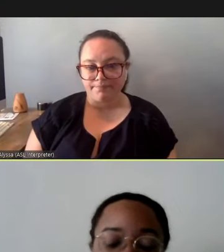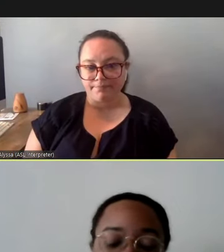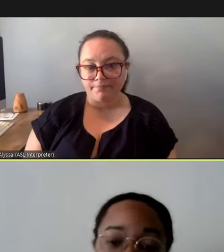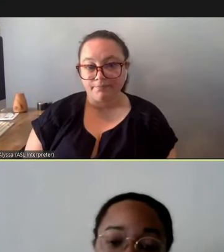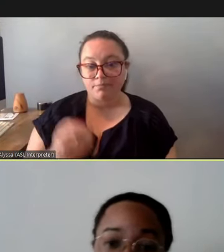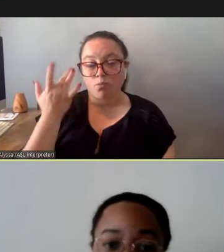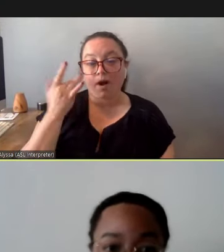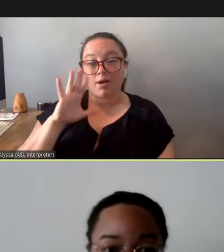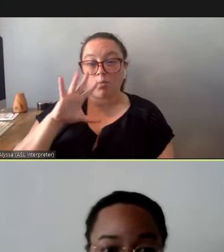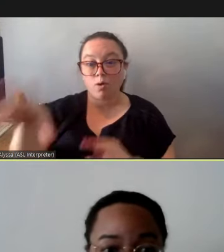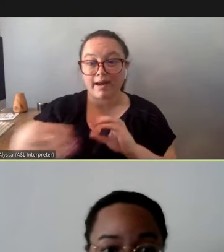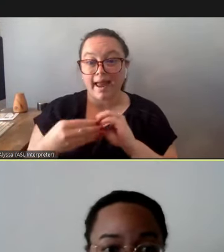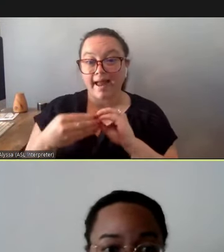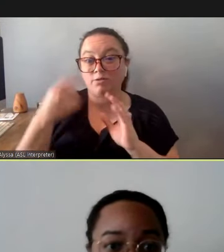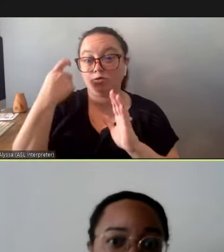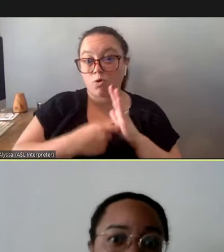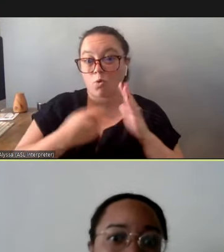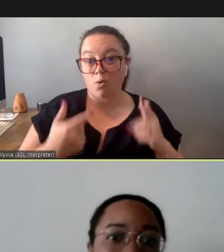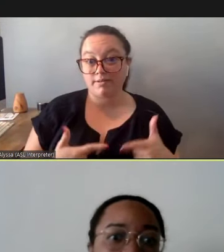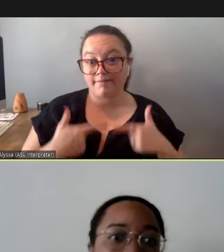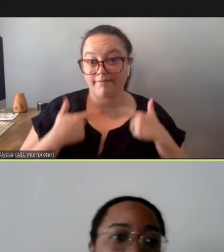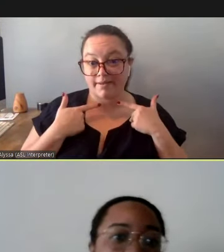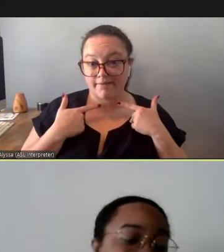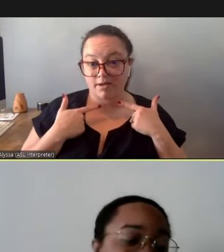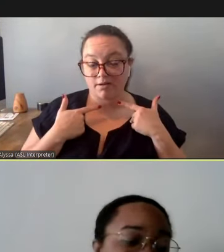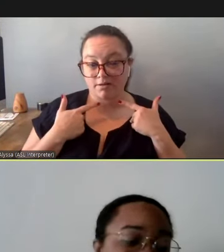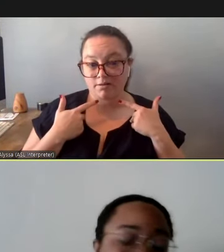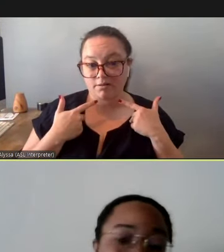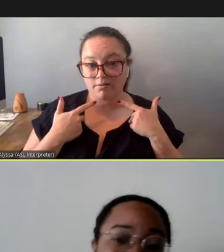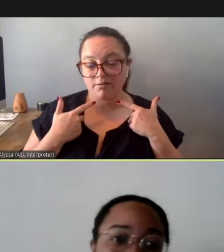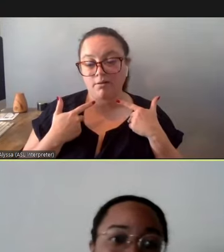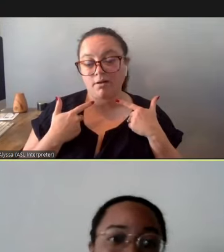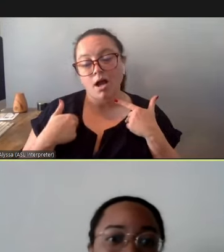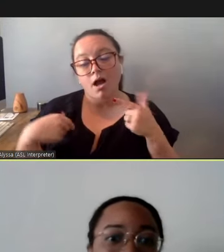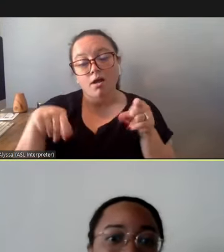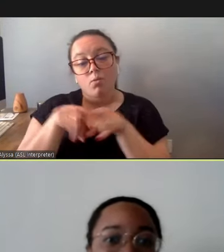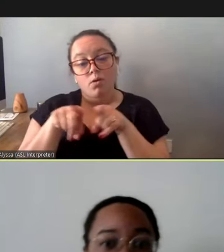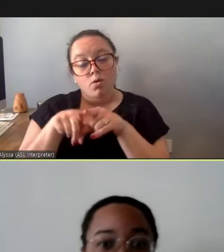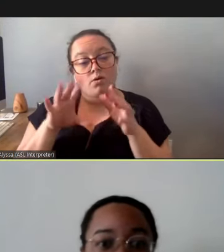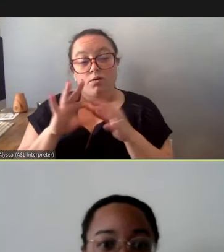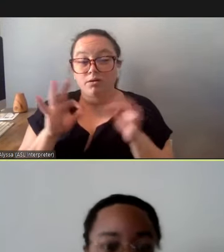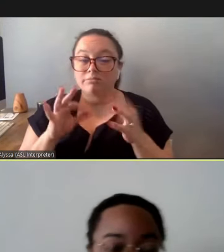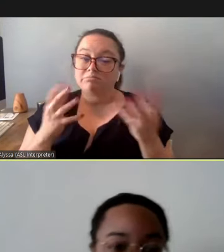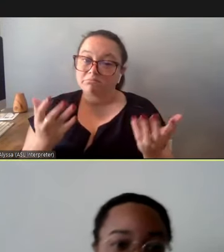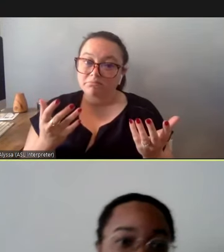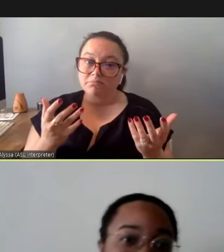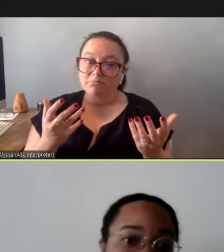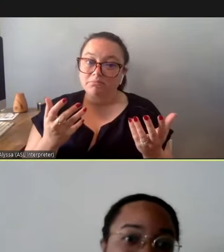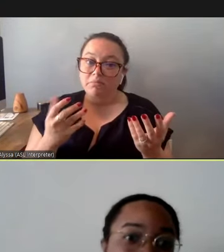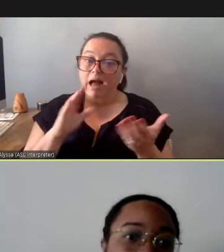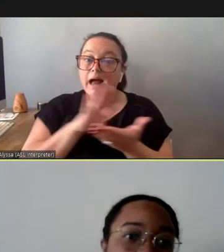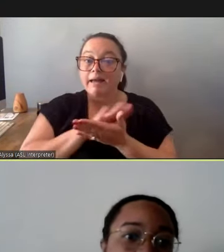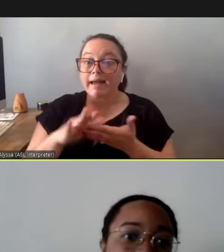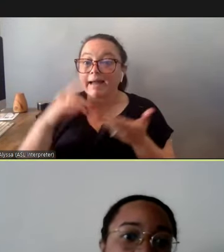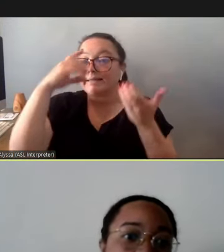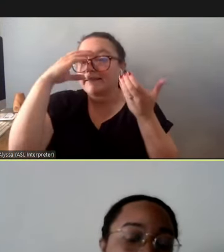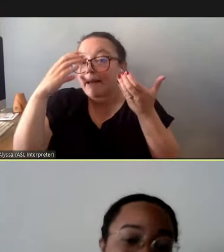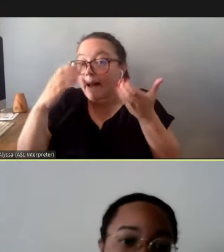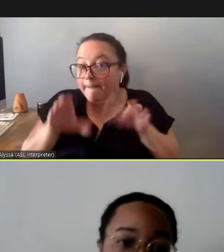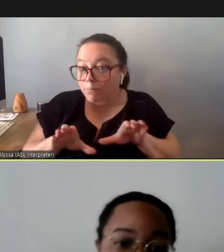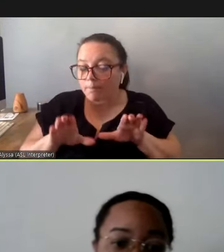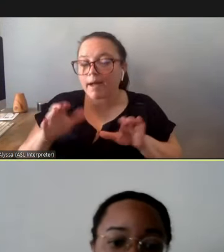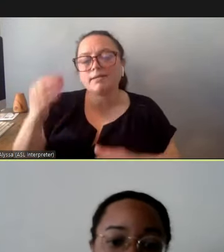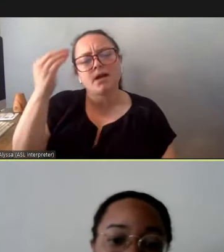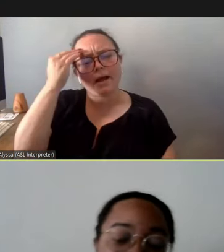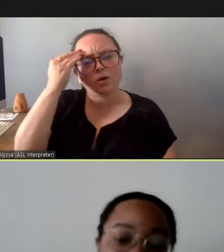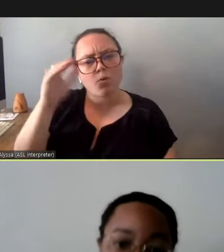to the cost of living, and I would also say, you know, a nice compromise, because I know that the